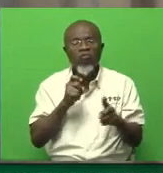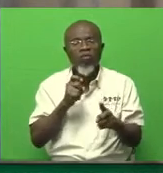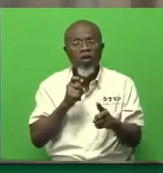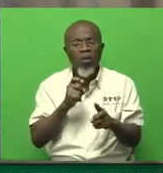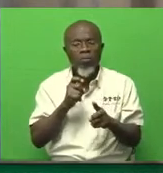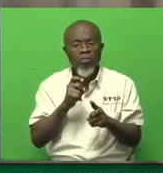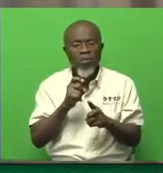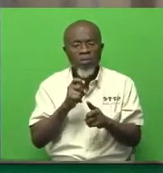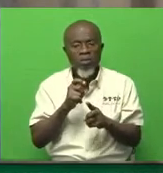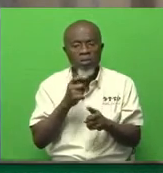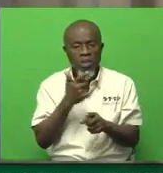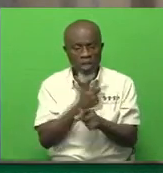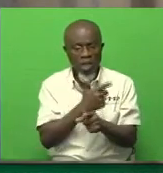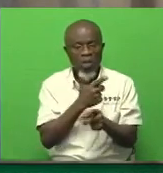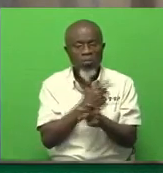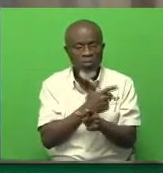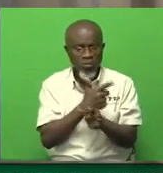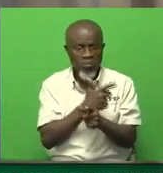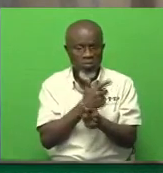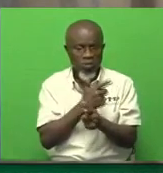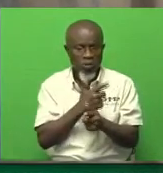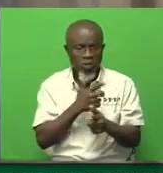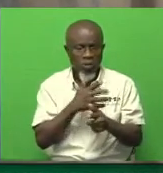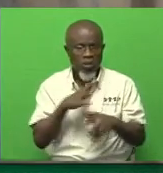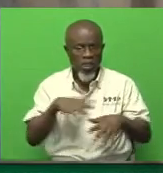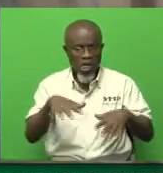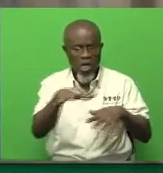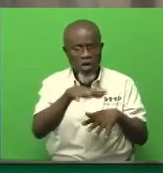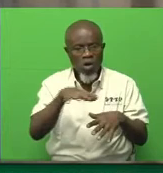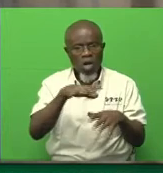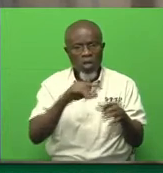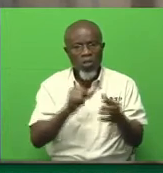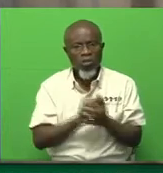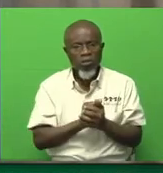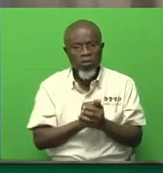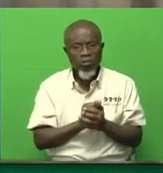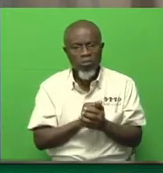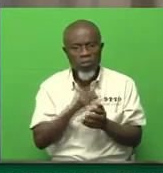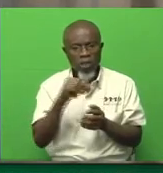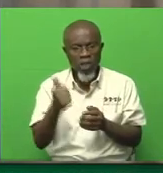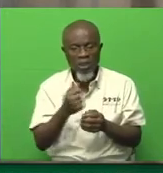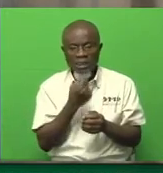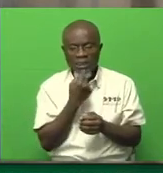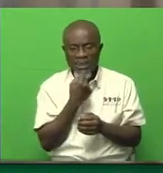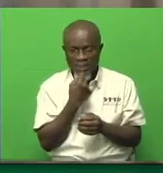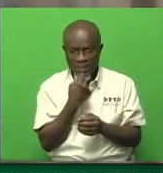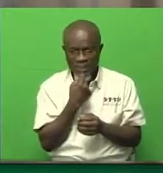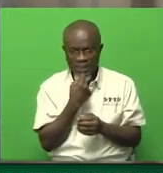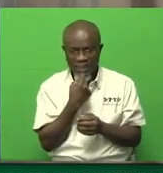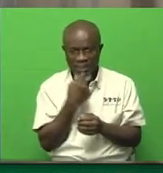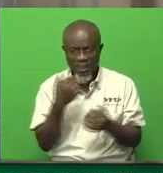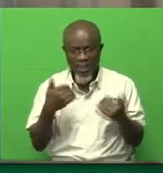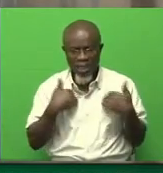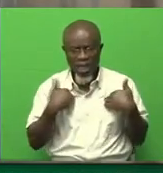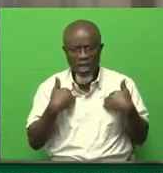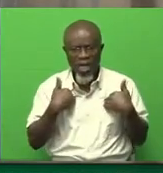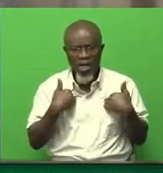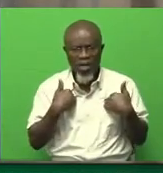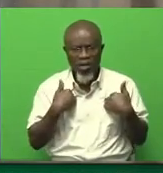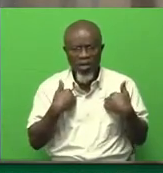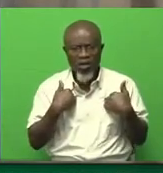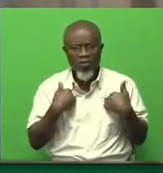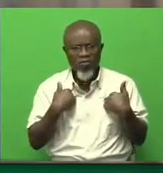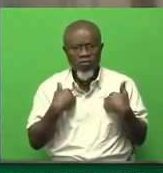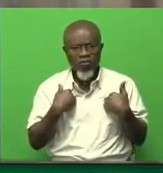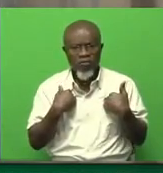Madam speaker it's already established I think others have spoken about it before that there has been a substantial contraction in the